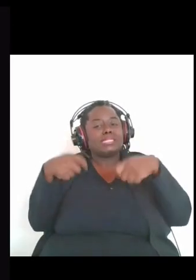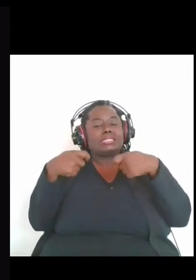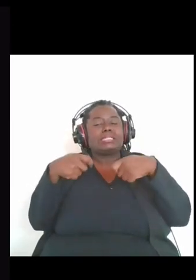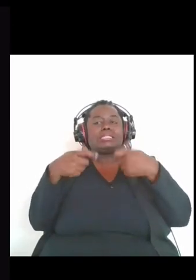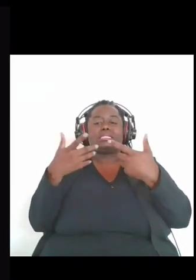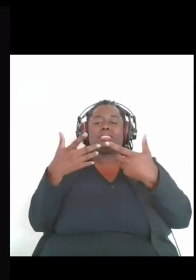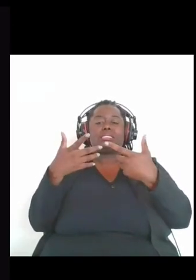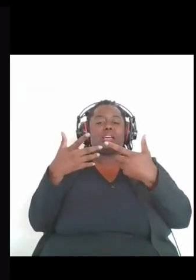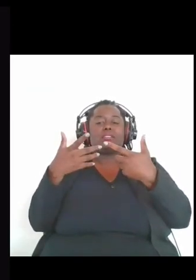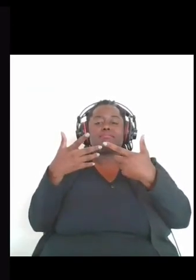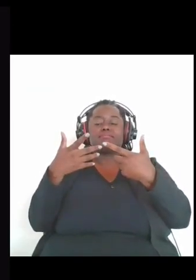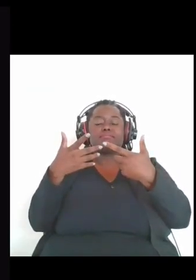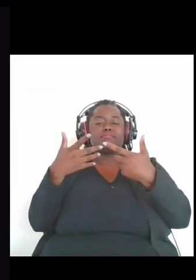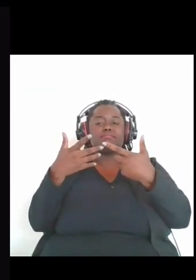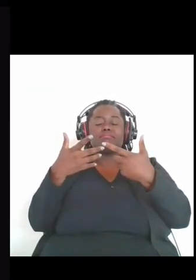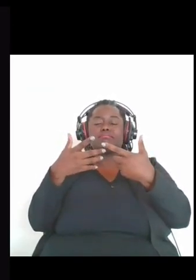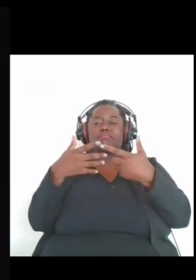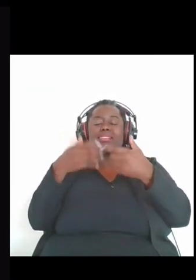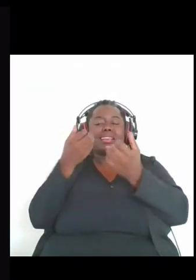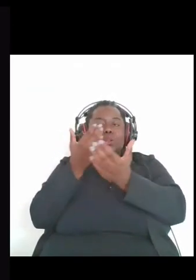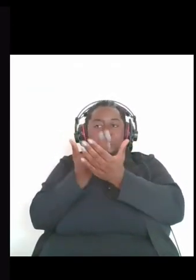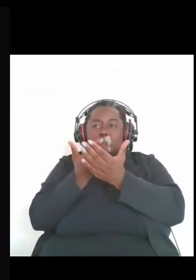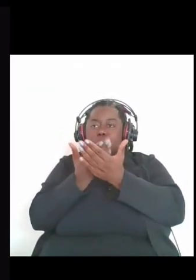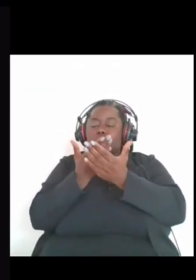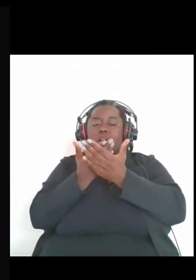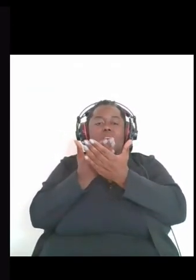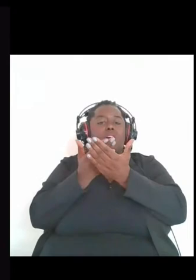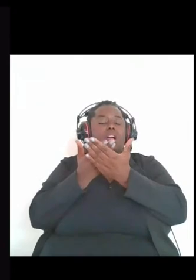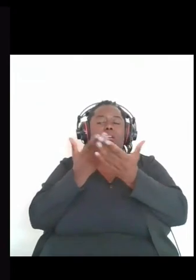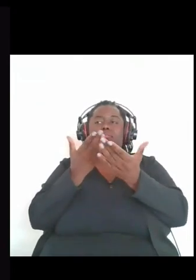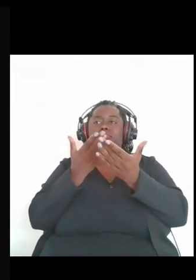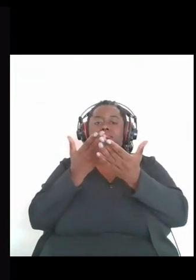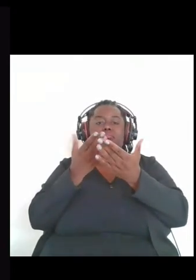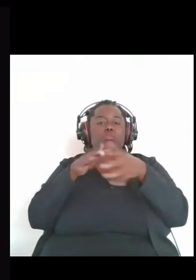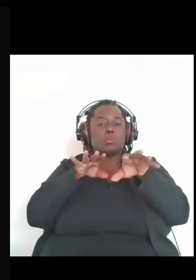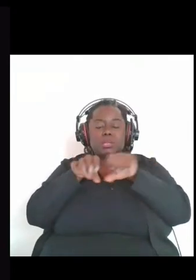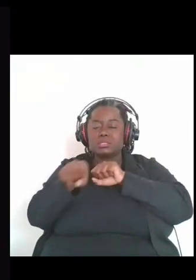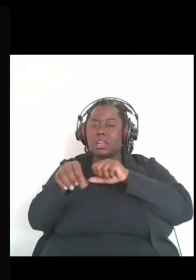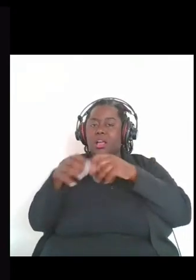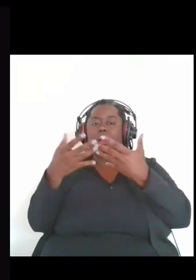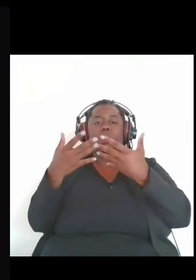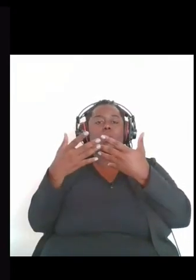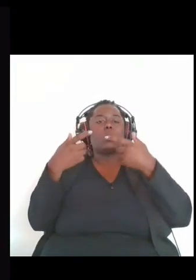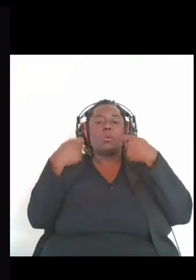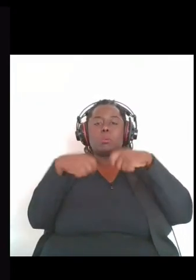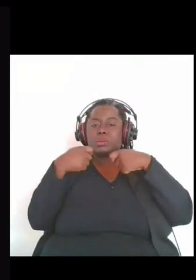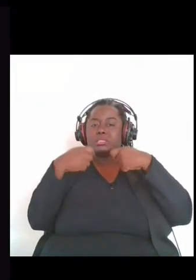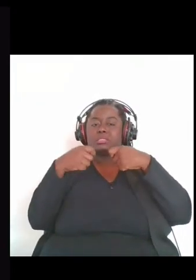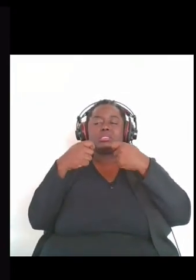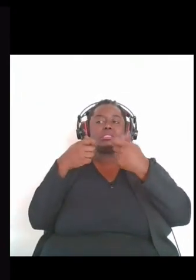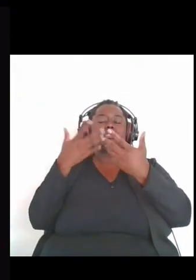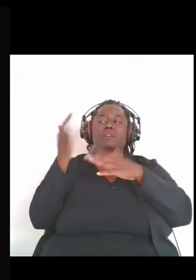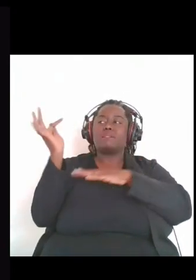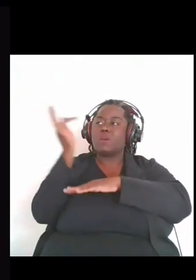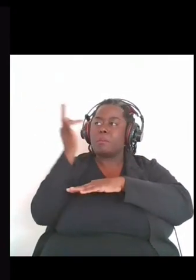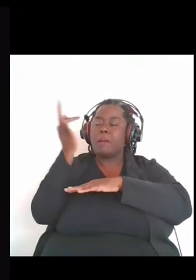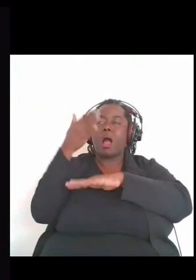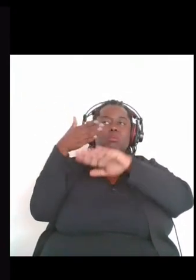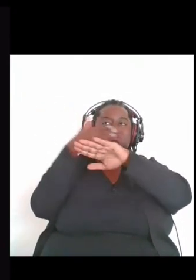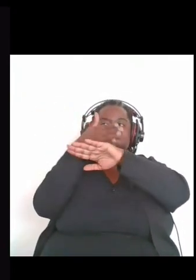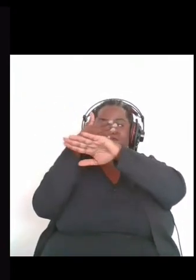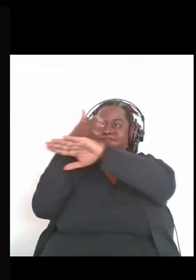to also reach out to the younger generation because uh it's not easy to suddenly